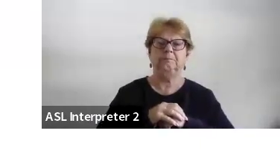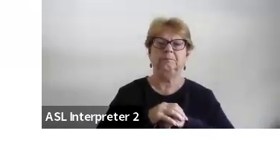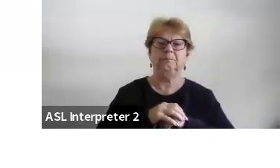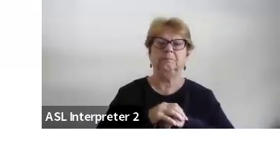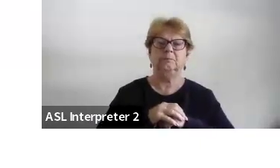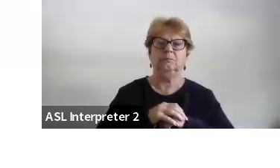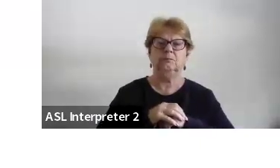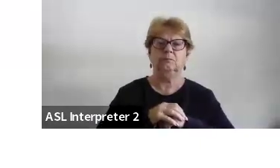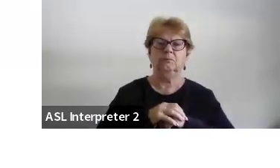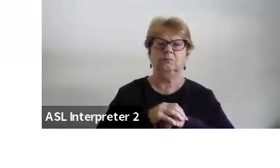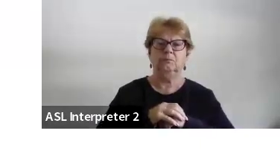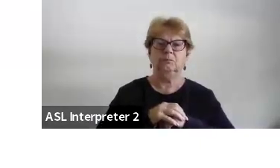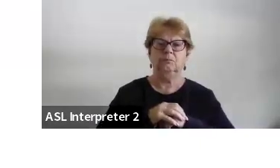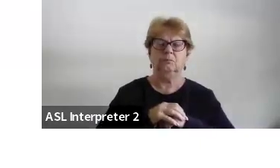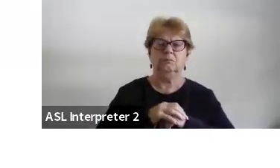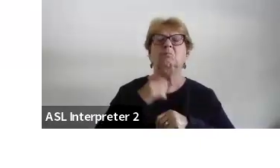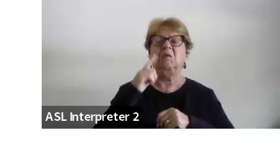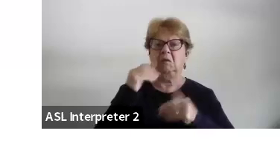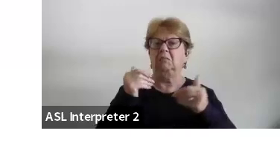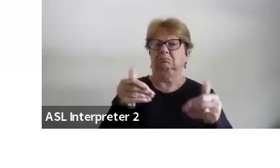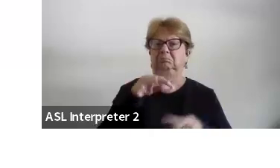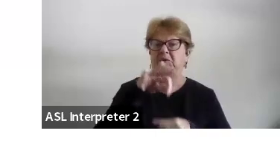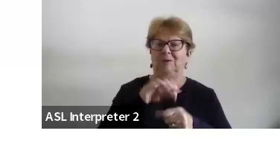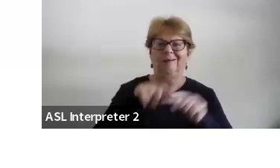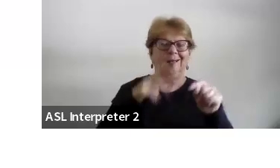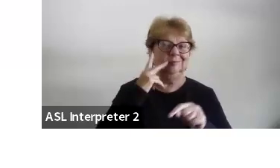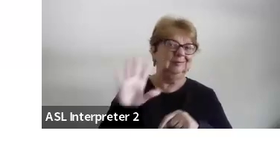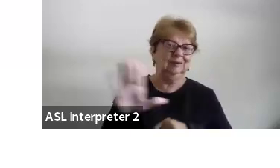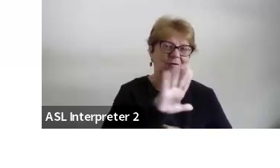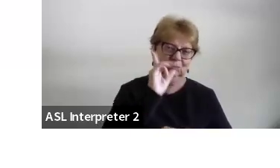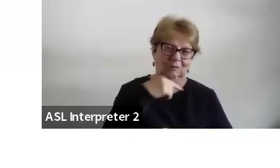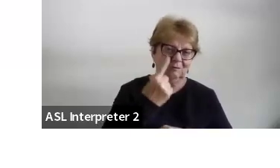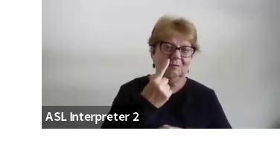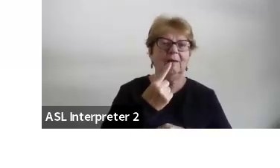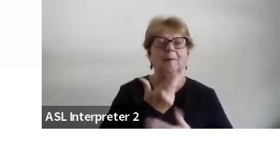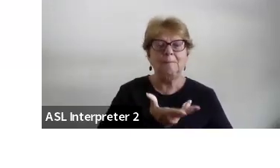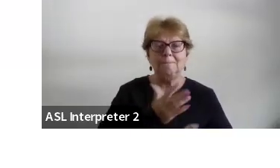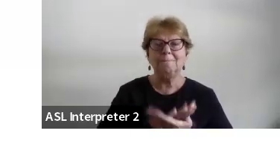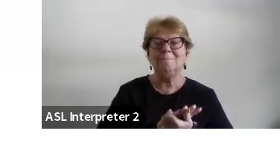Great, I believe we move into a vote then, and I cannot see everyone's face.